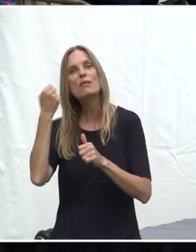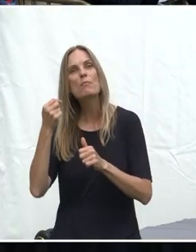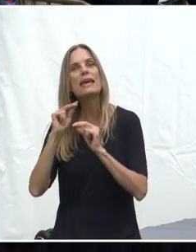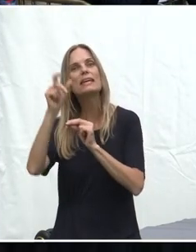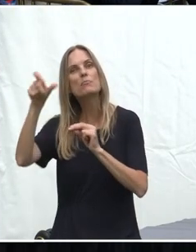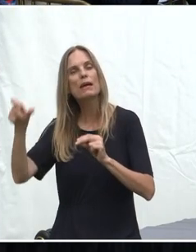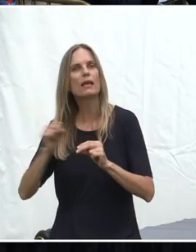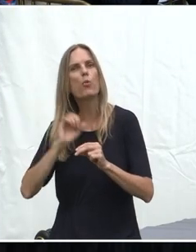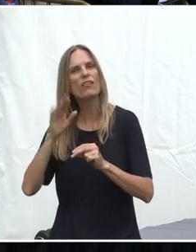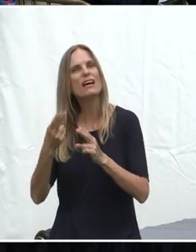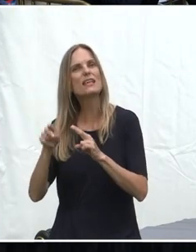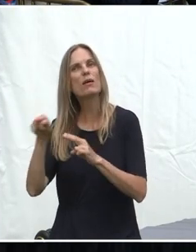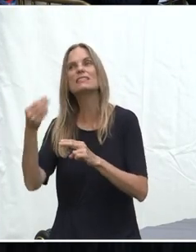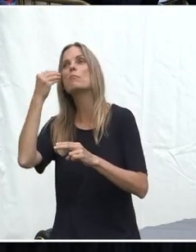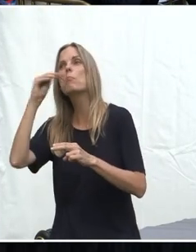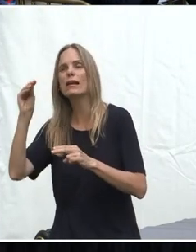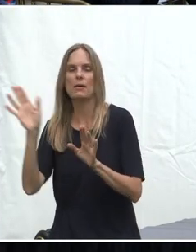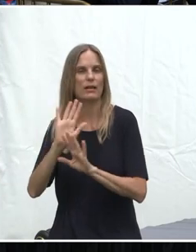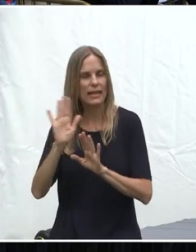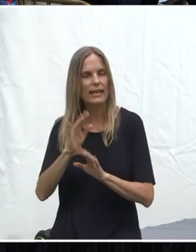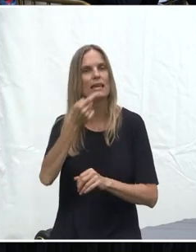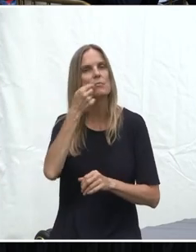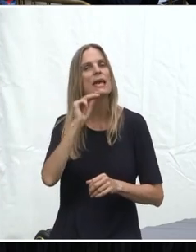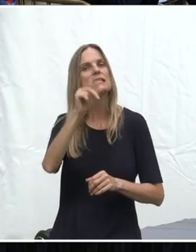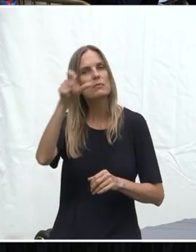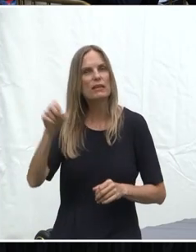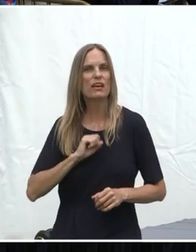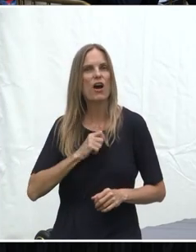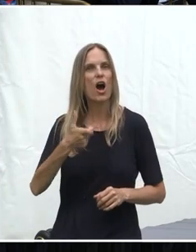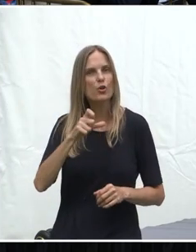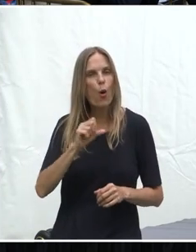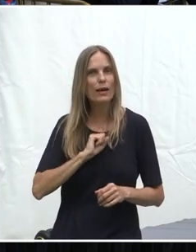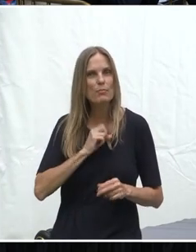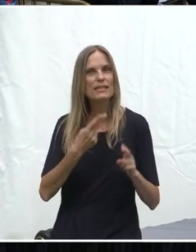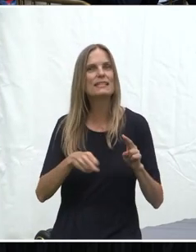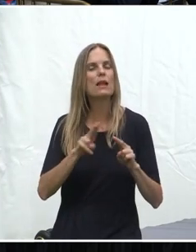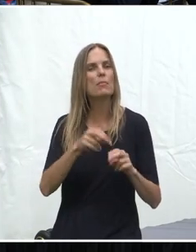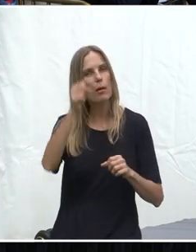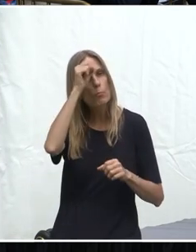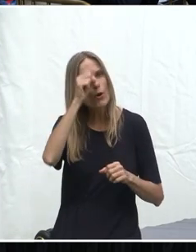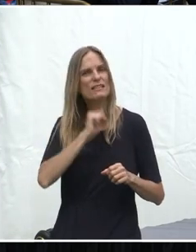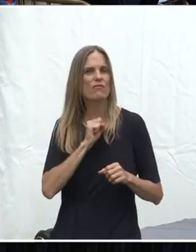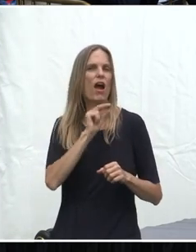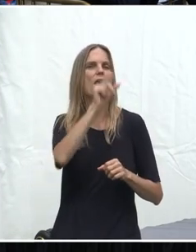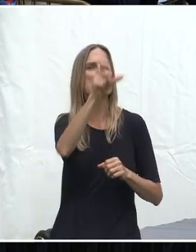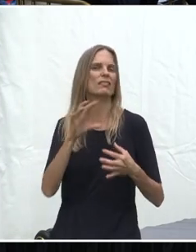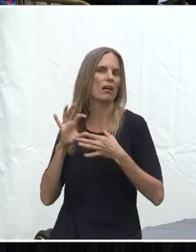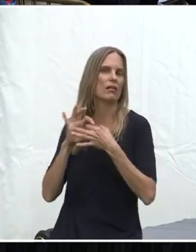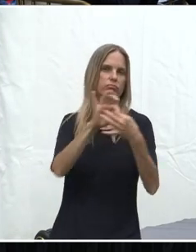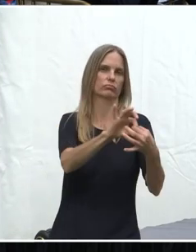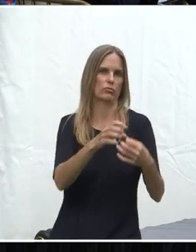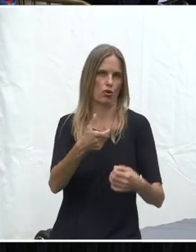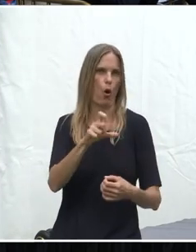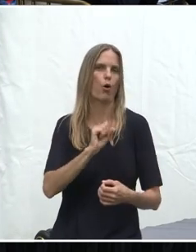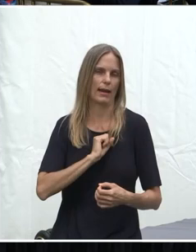We need more male teachers because boys also need to be able to relate to their teachers. And also, of course,